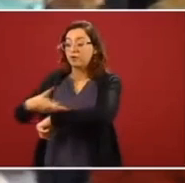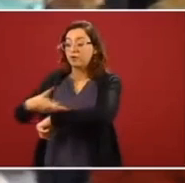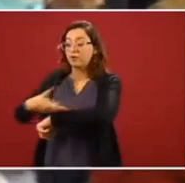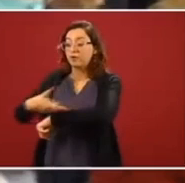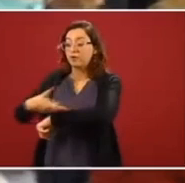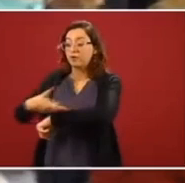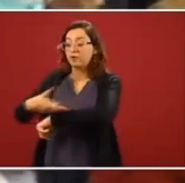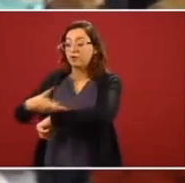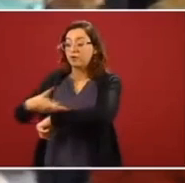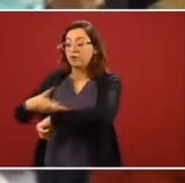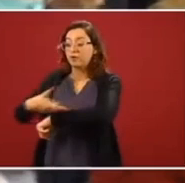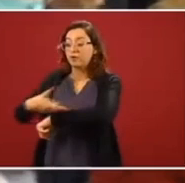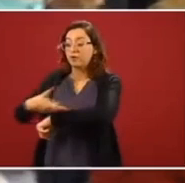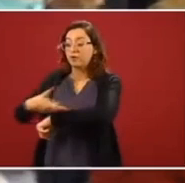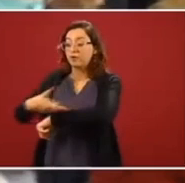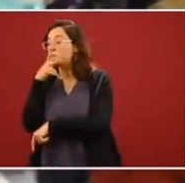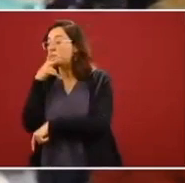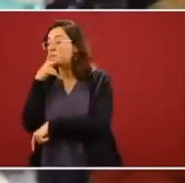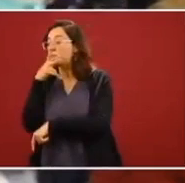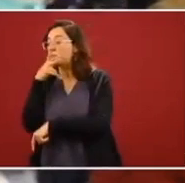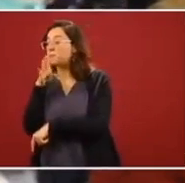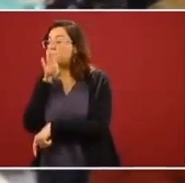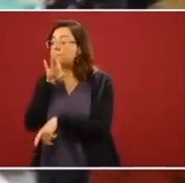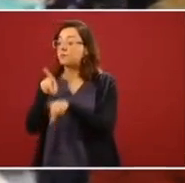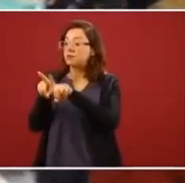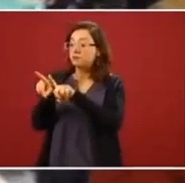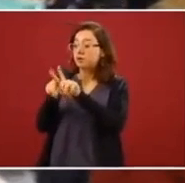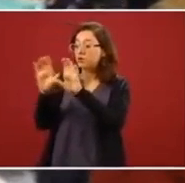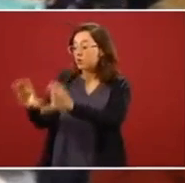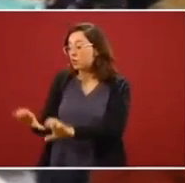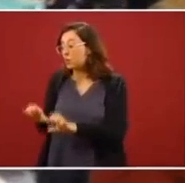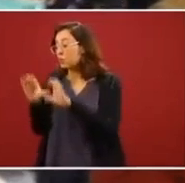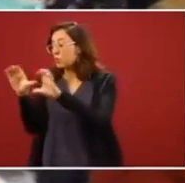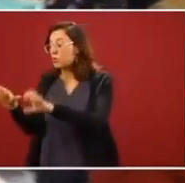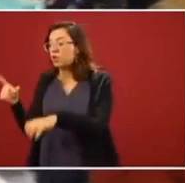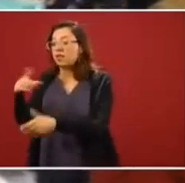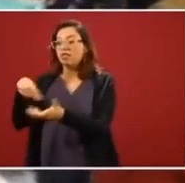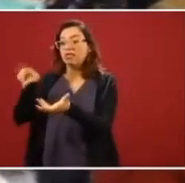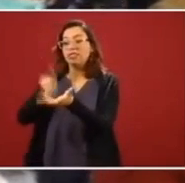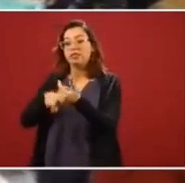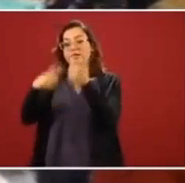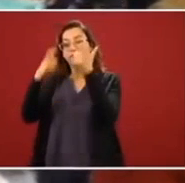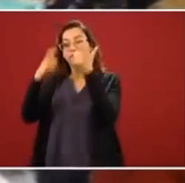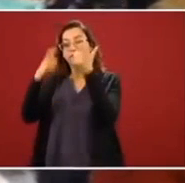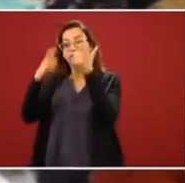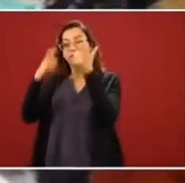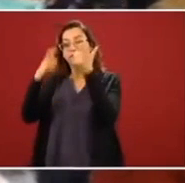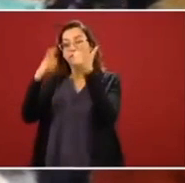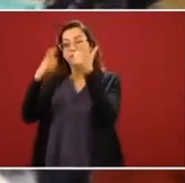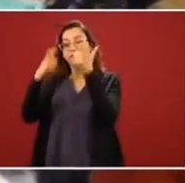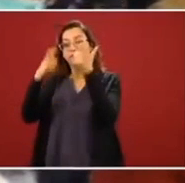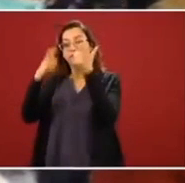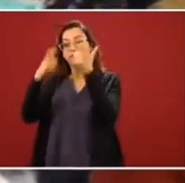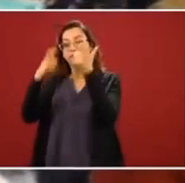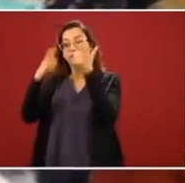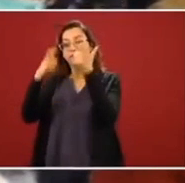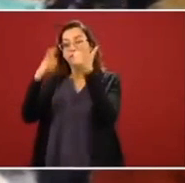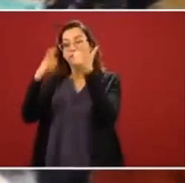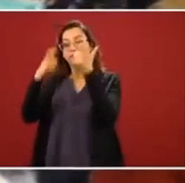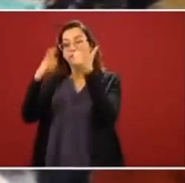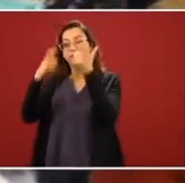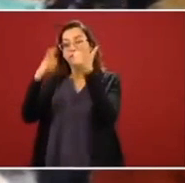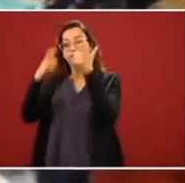their caretakers, their brothers, their families. ¿Cómo presentan el estrés en el que viven los papás de And how the stress